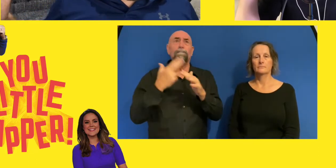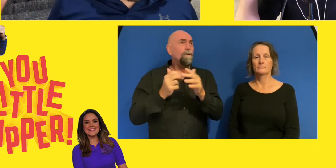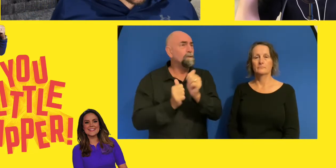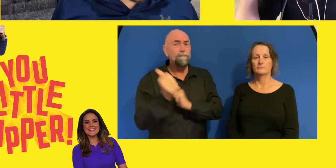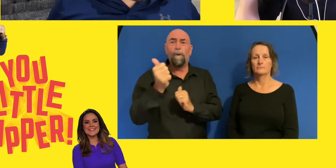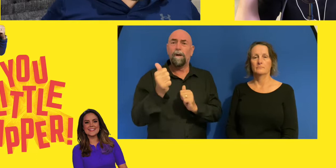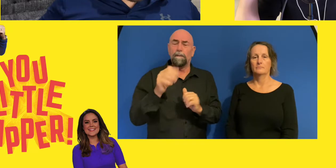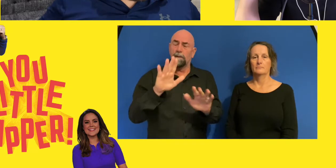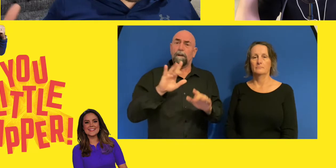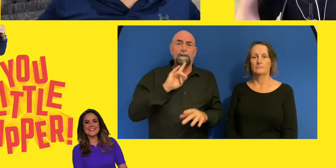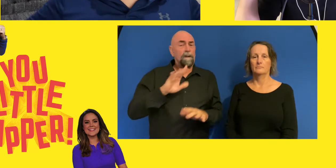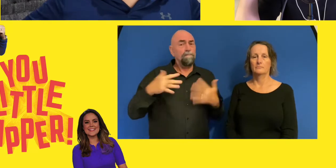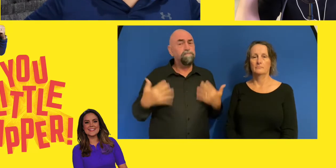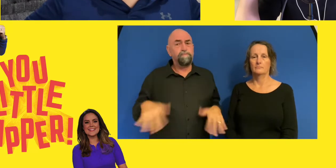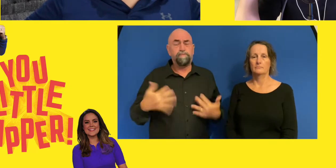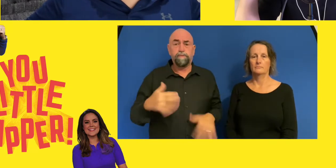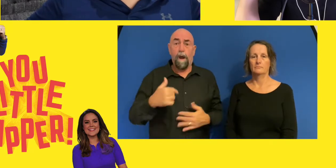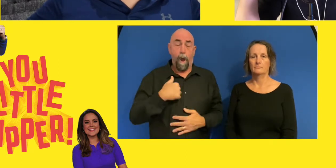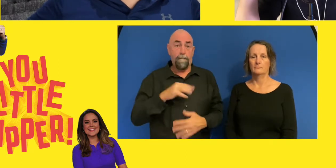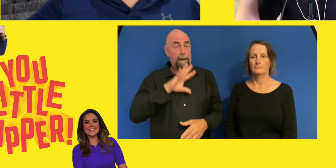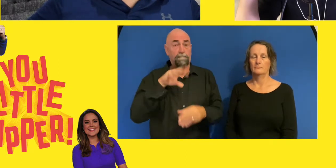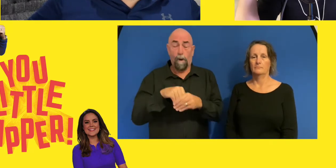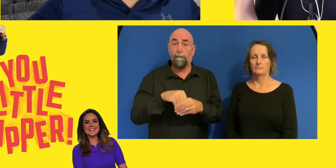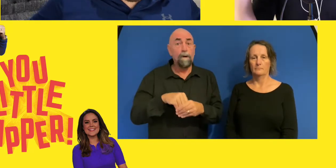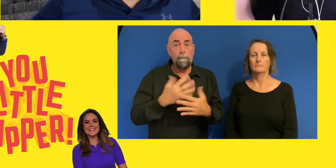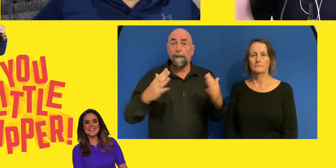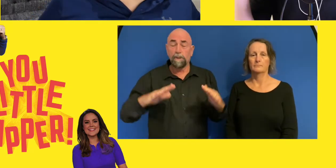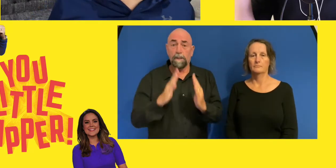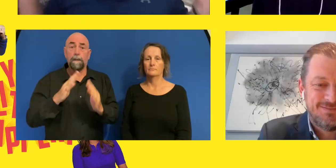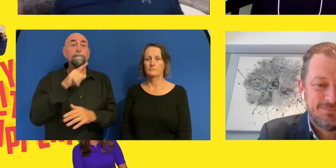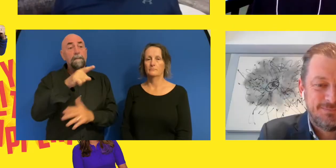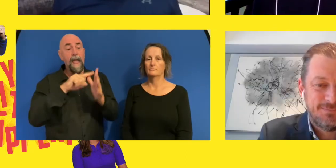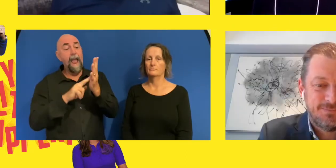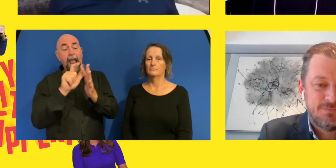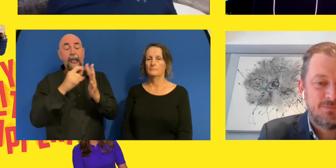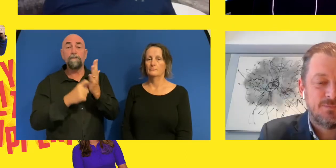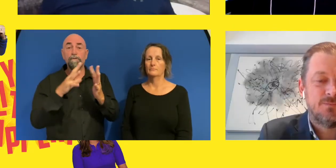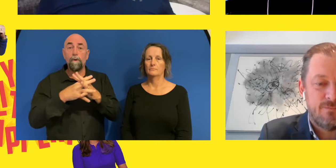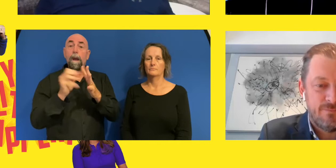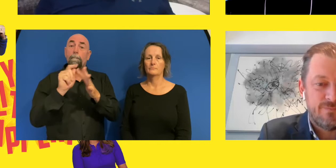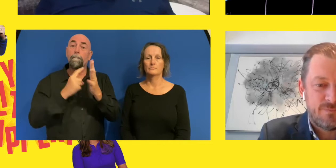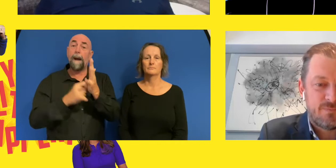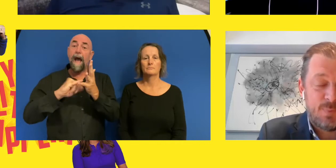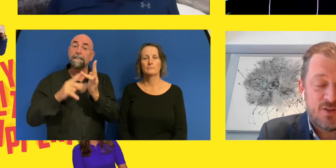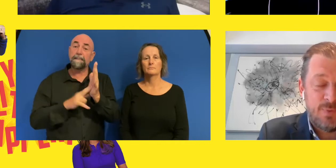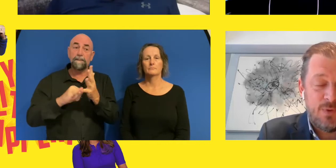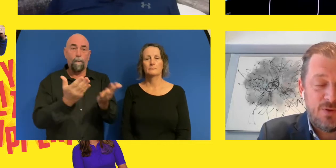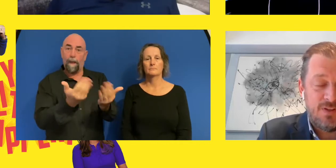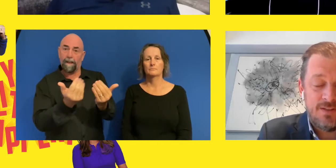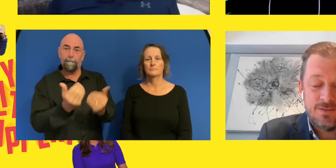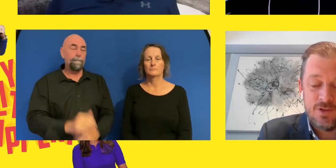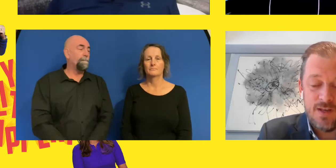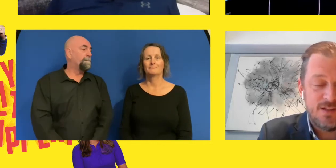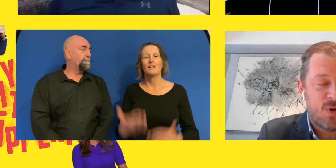of sport, and you know what? It's the most challenging era that I've ever been around for. Andrew Parsons, welcome to You Little Ripper. Pleasure being with